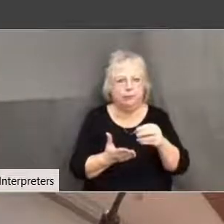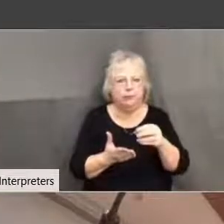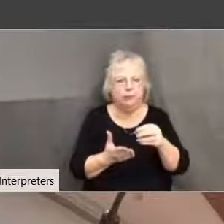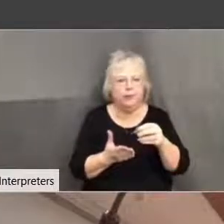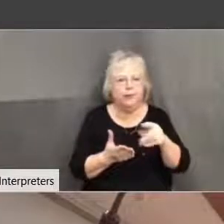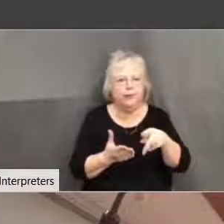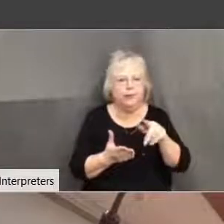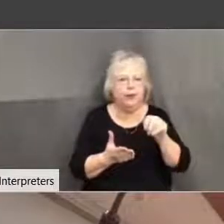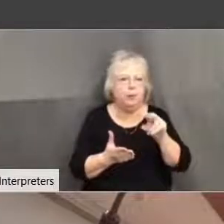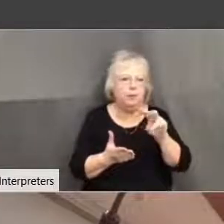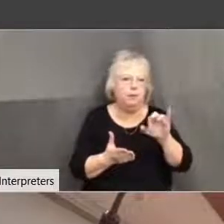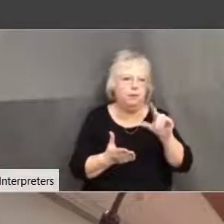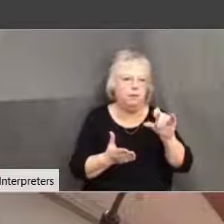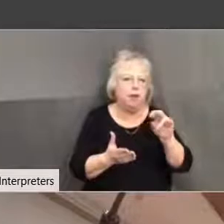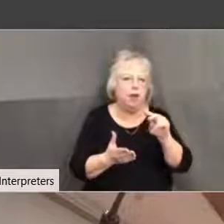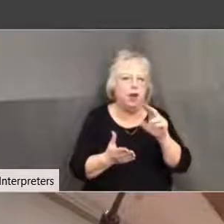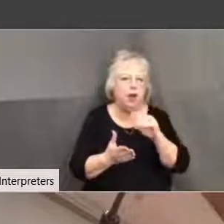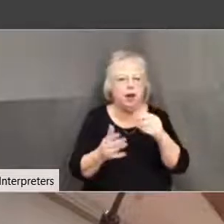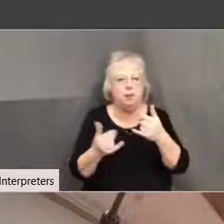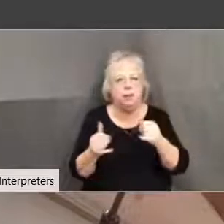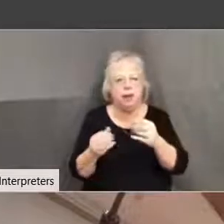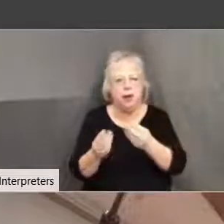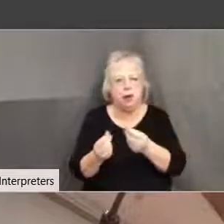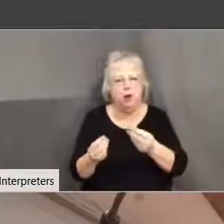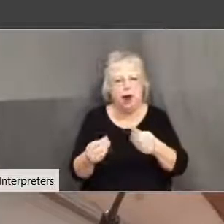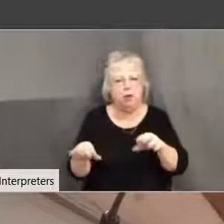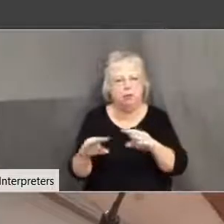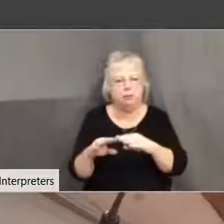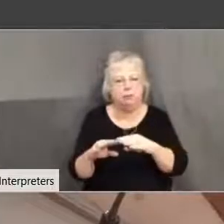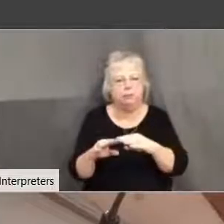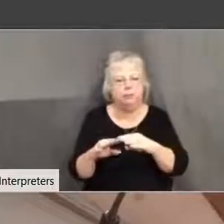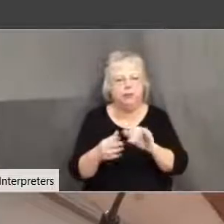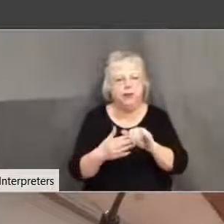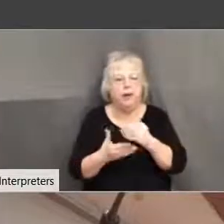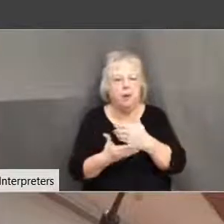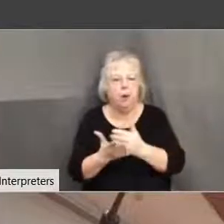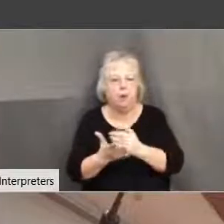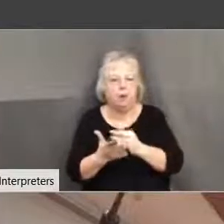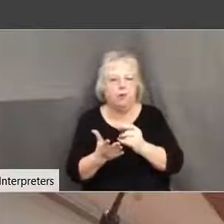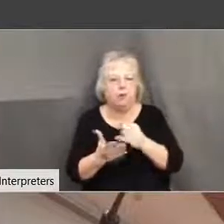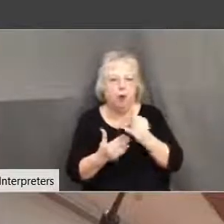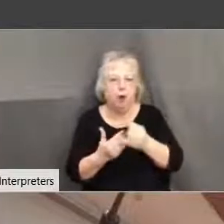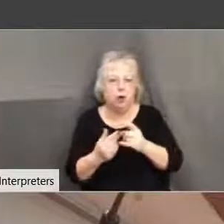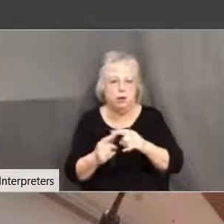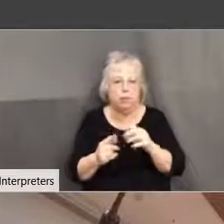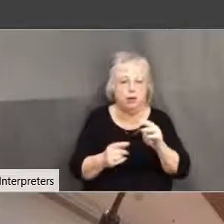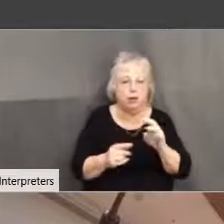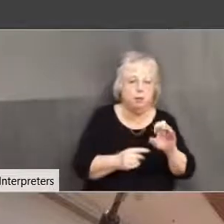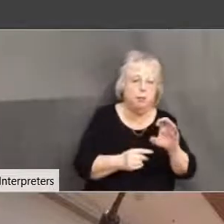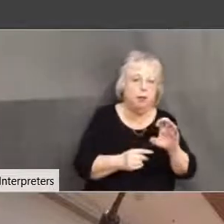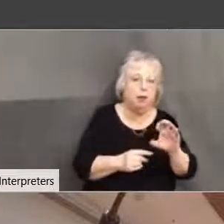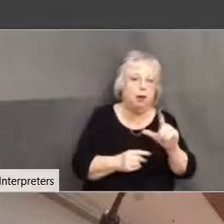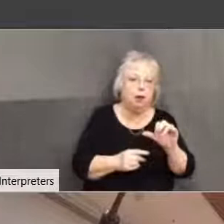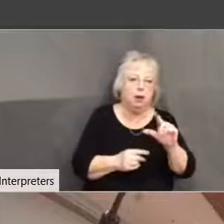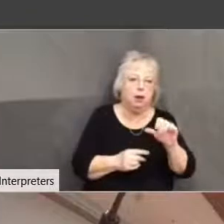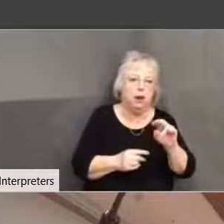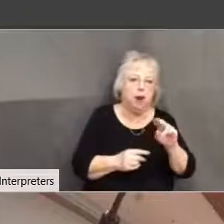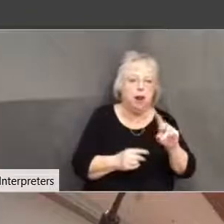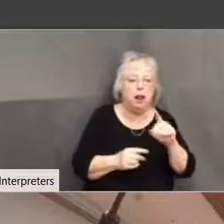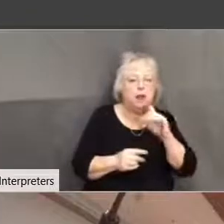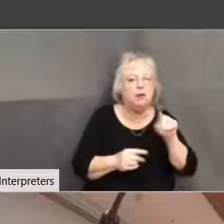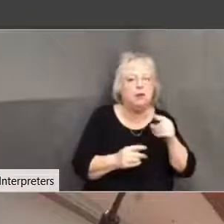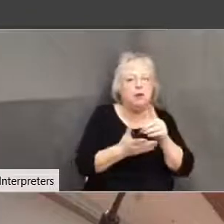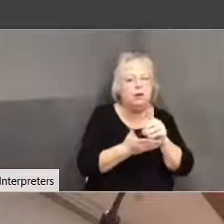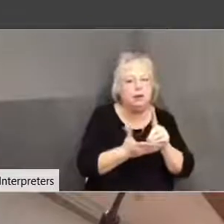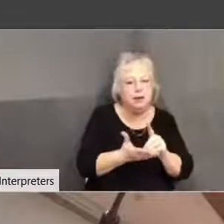piece of the project going. But the McClellan piece is to design the remainder of the project, which would be site design, fishing piers,